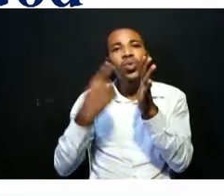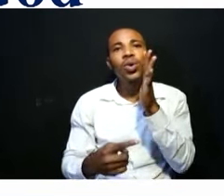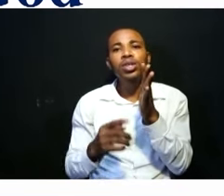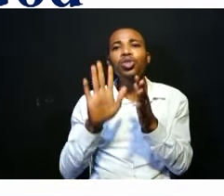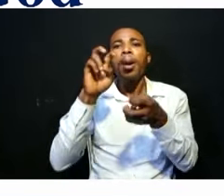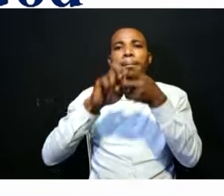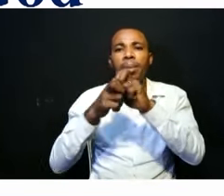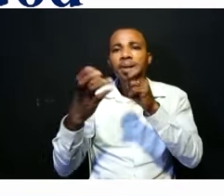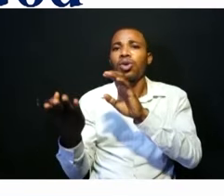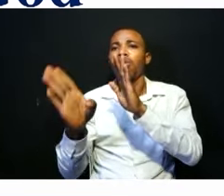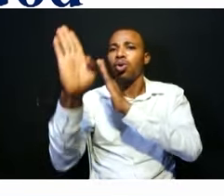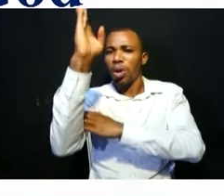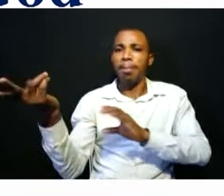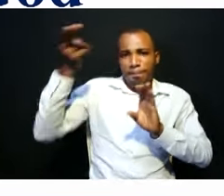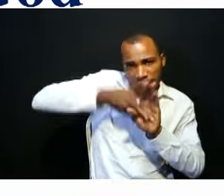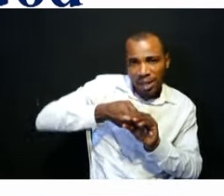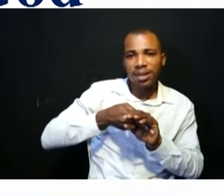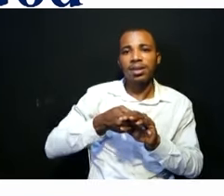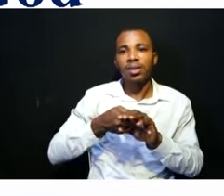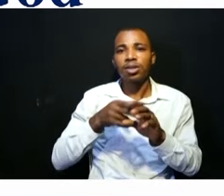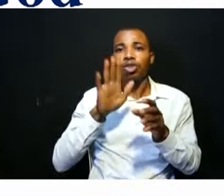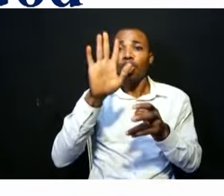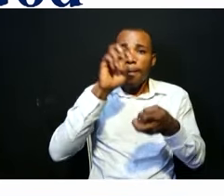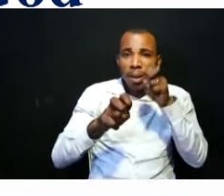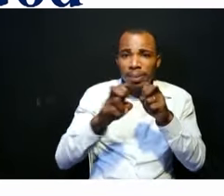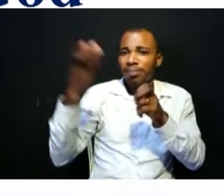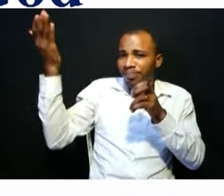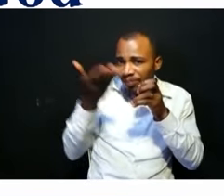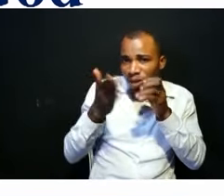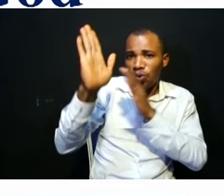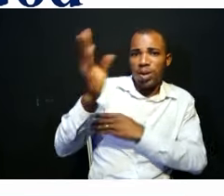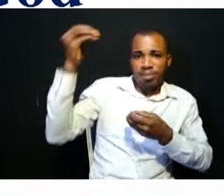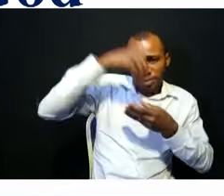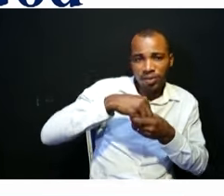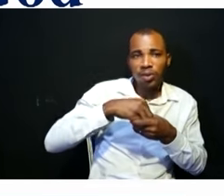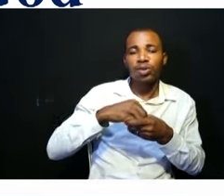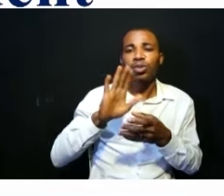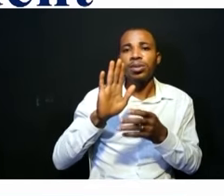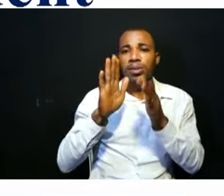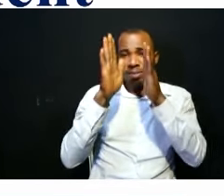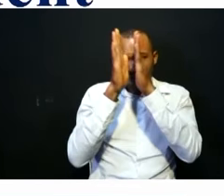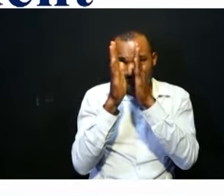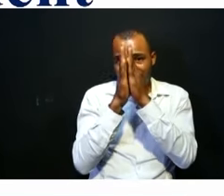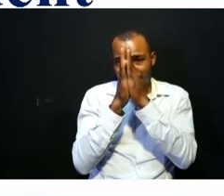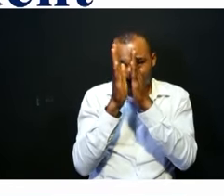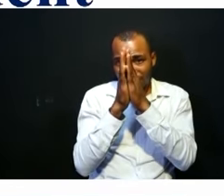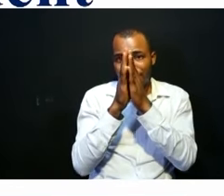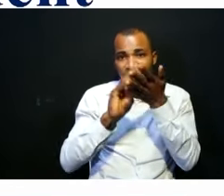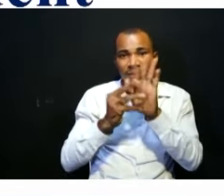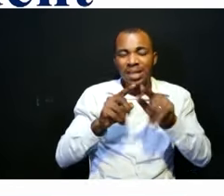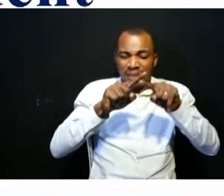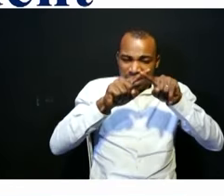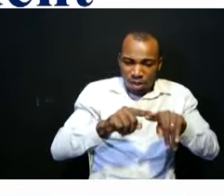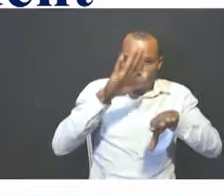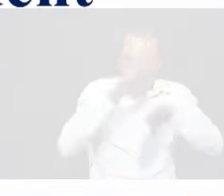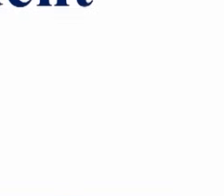the equation. Let him come and work the mathematics for you. Prayer is dependent humility on